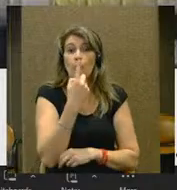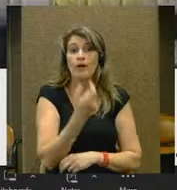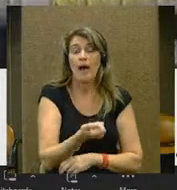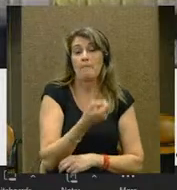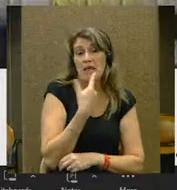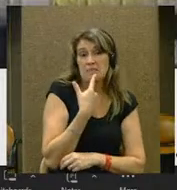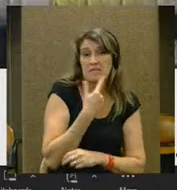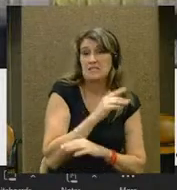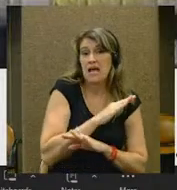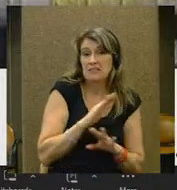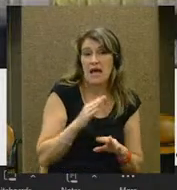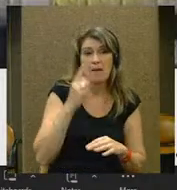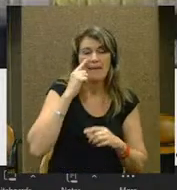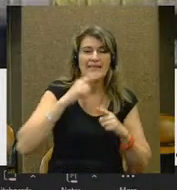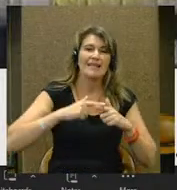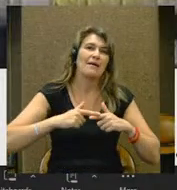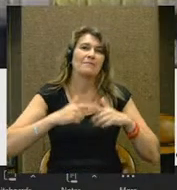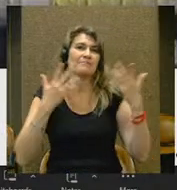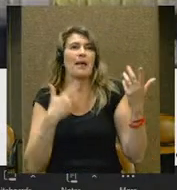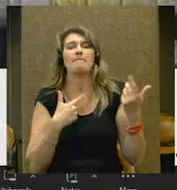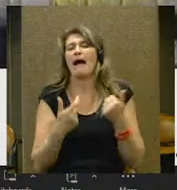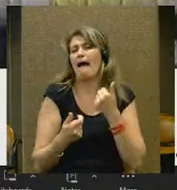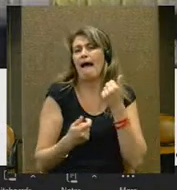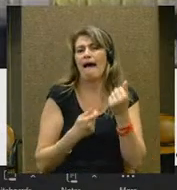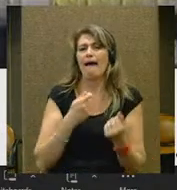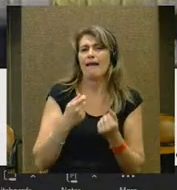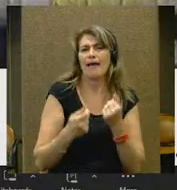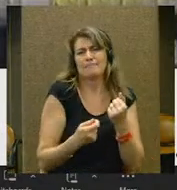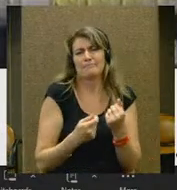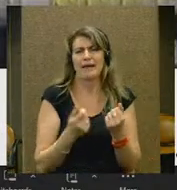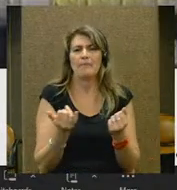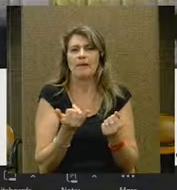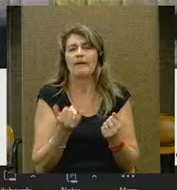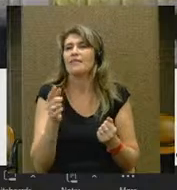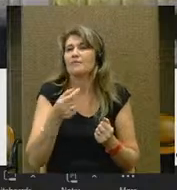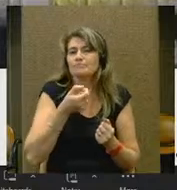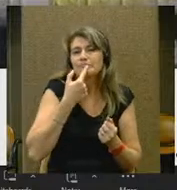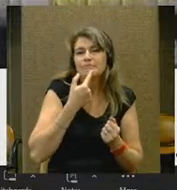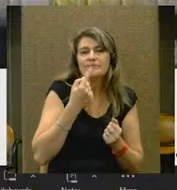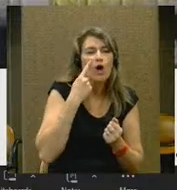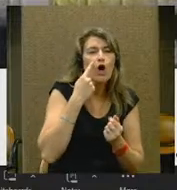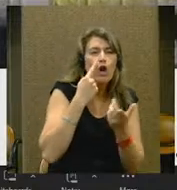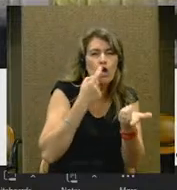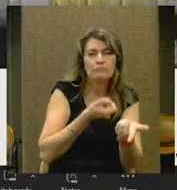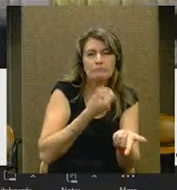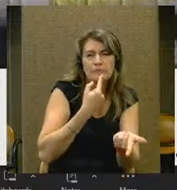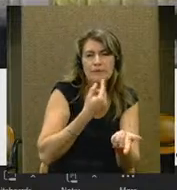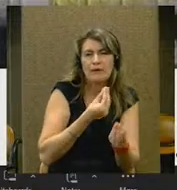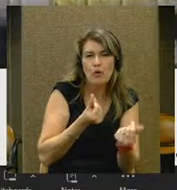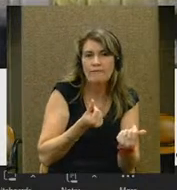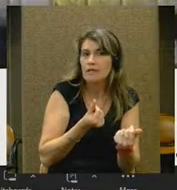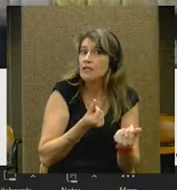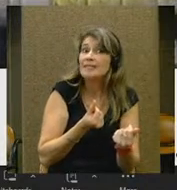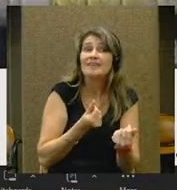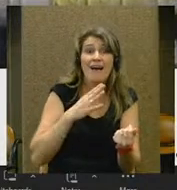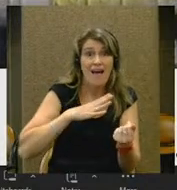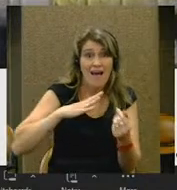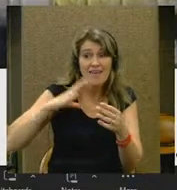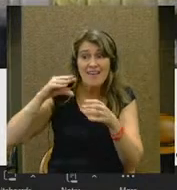or they think it's a Xanax pill, but it actually may have a fair amount of fentanyl in it, or even if it's a small amount. If they're,